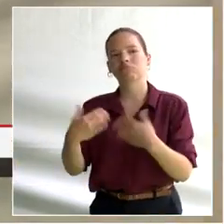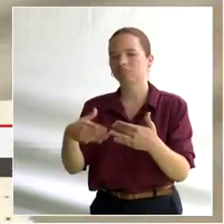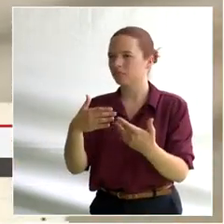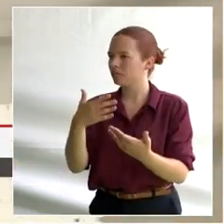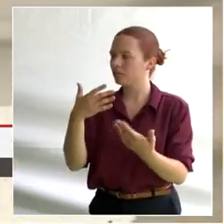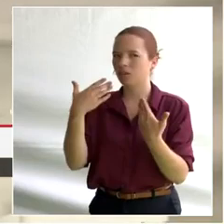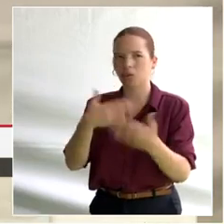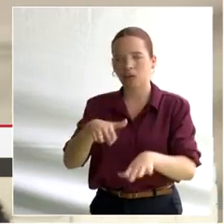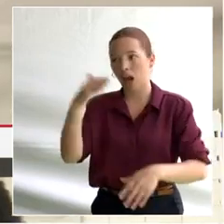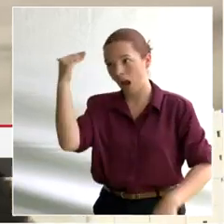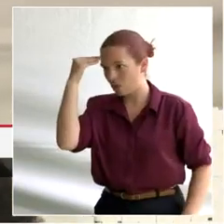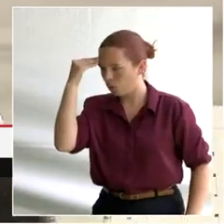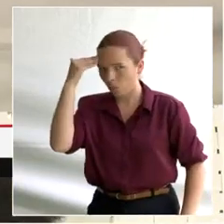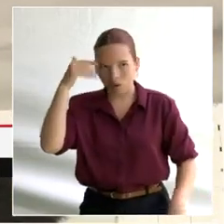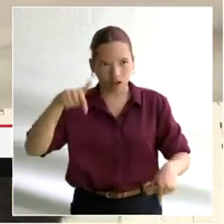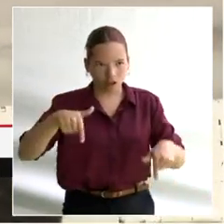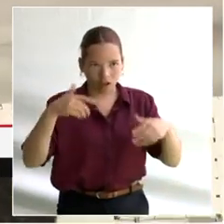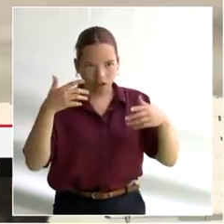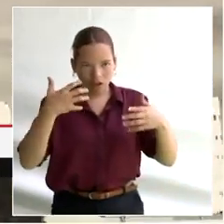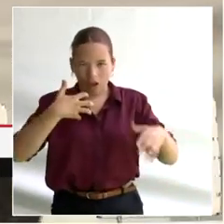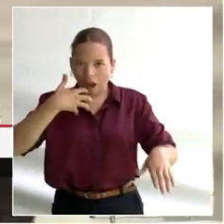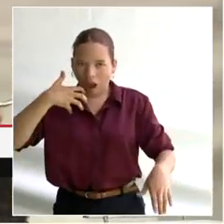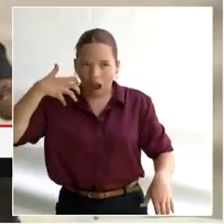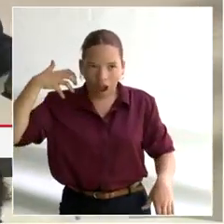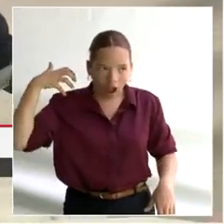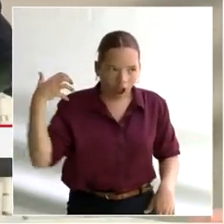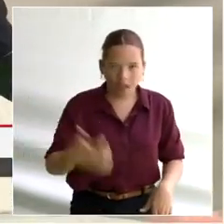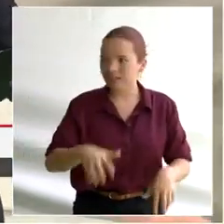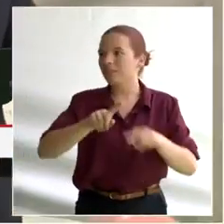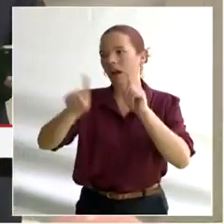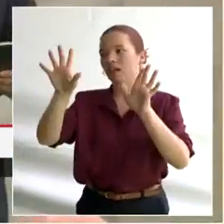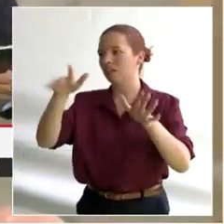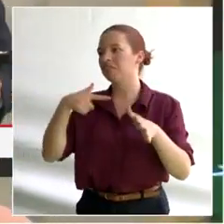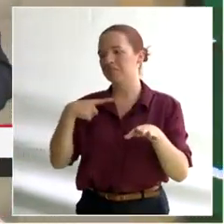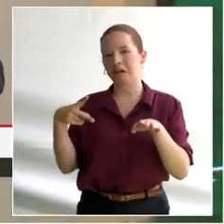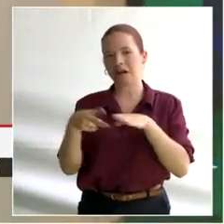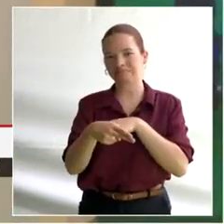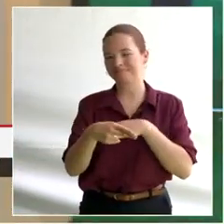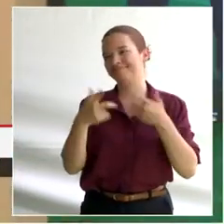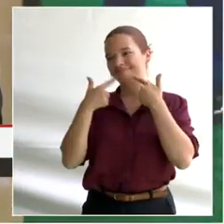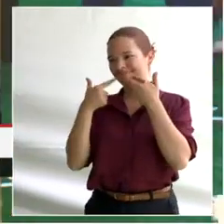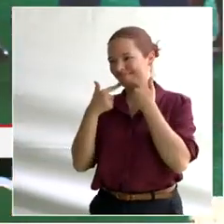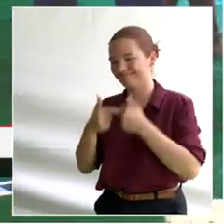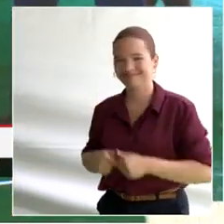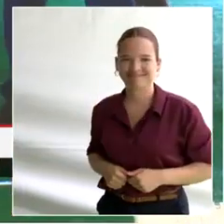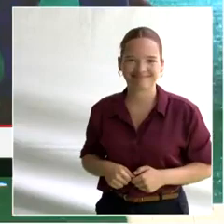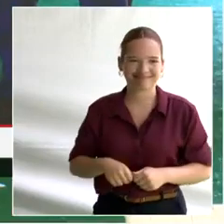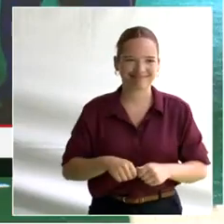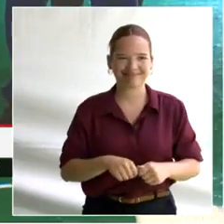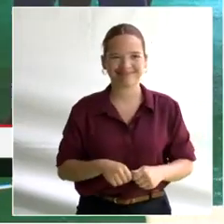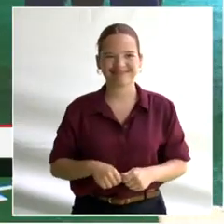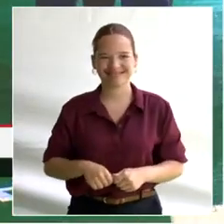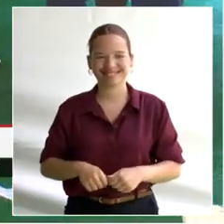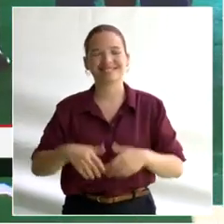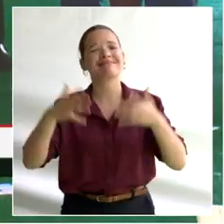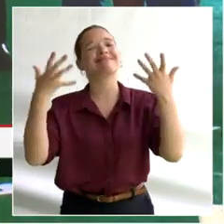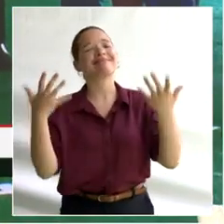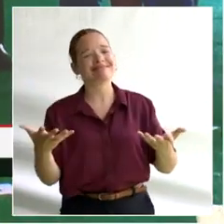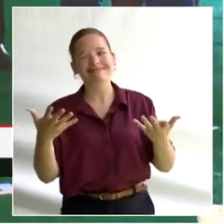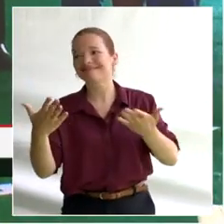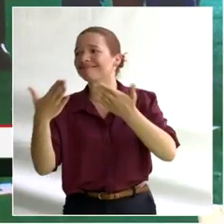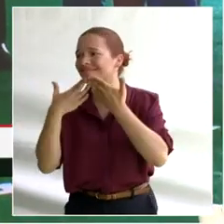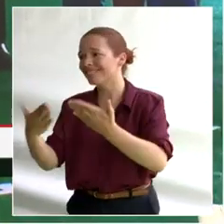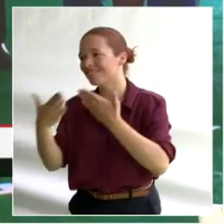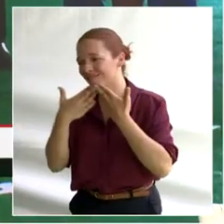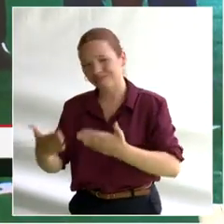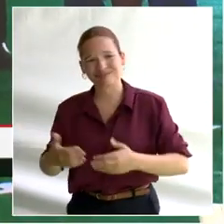players. Rose, thank you very much. Okay, folks, before we get started, I would like to, Mark had mentioned her a moment